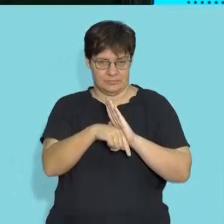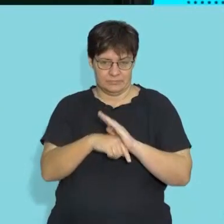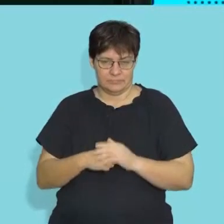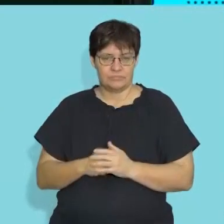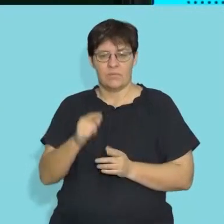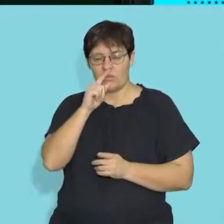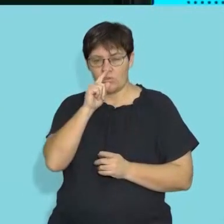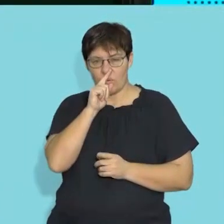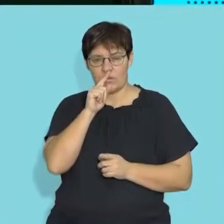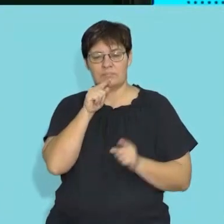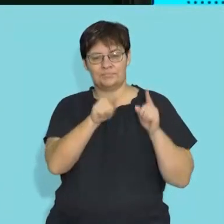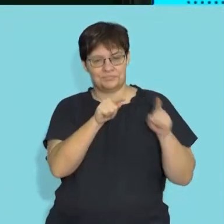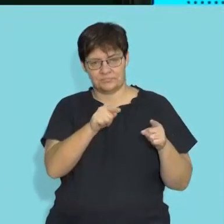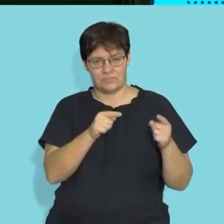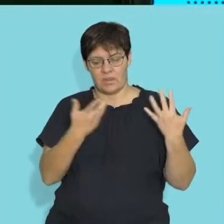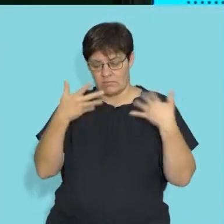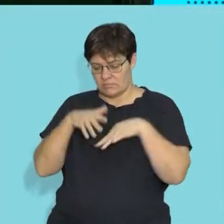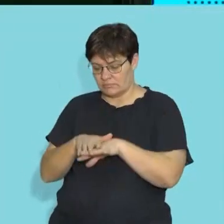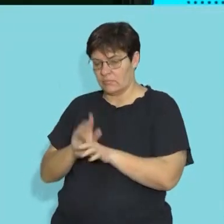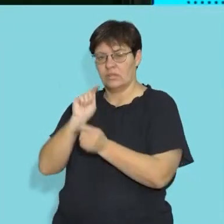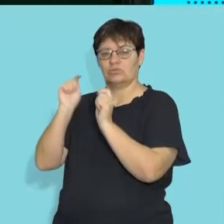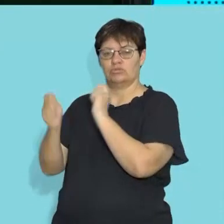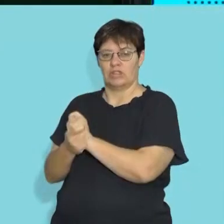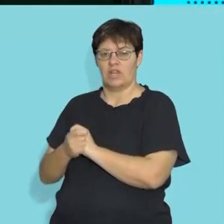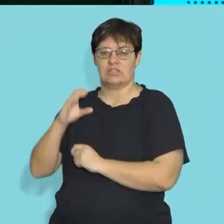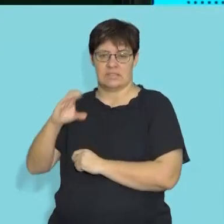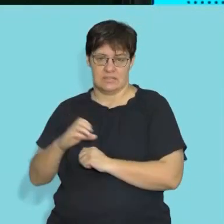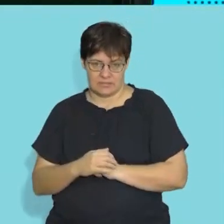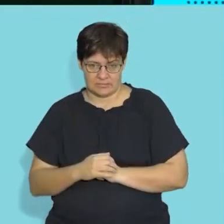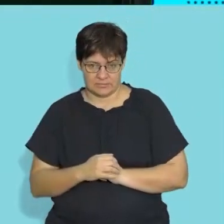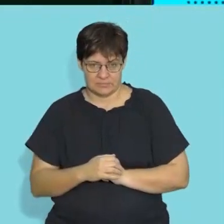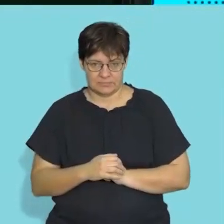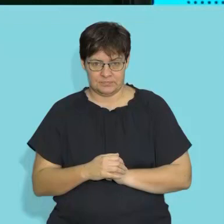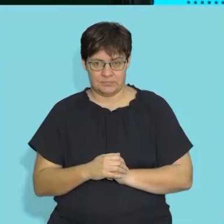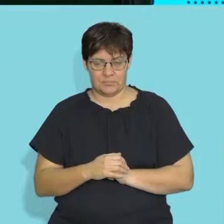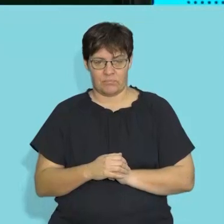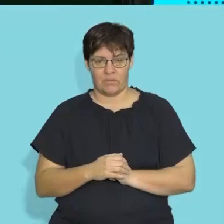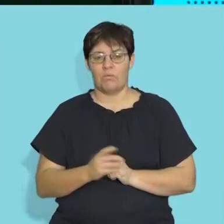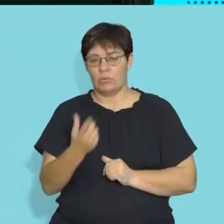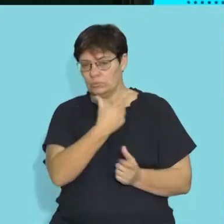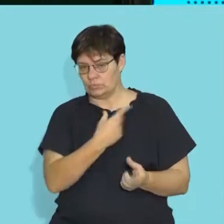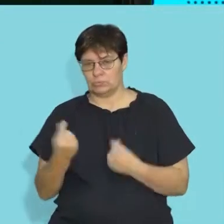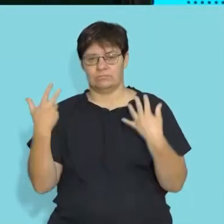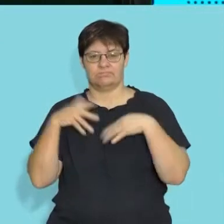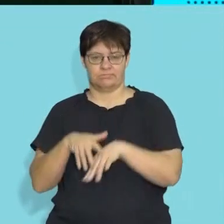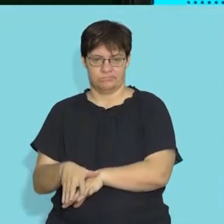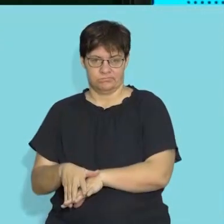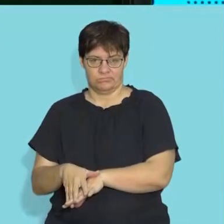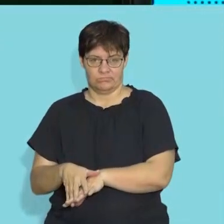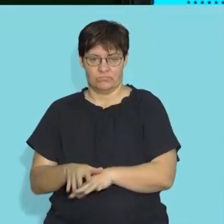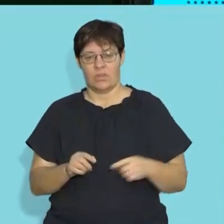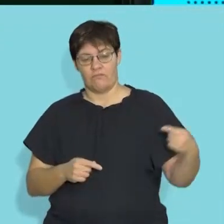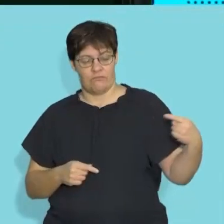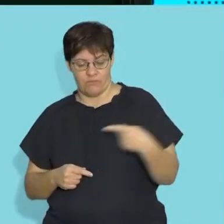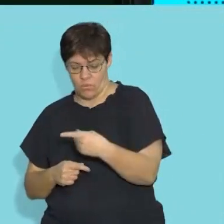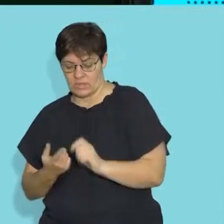what happened to the concentrations, the changes in the concentrations while we are doing these reactions,